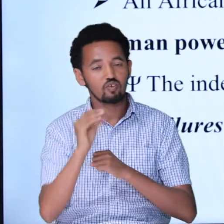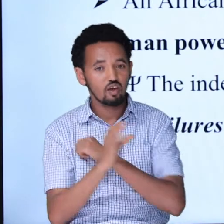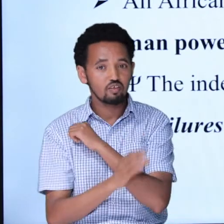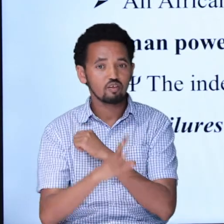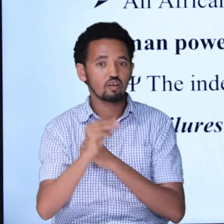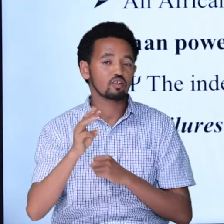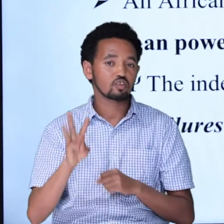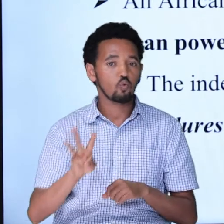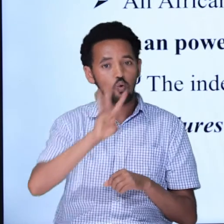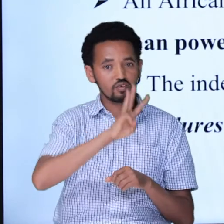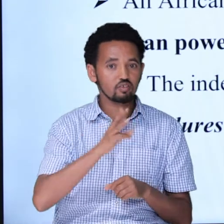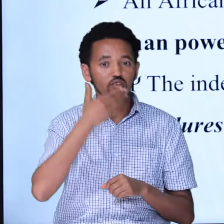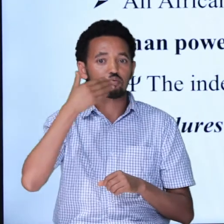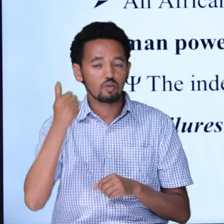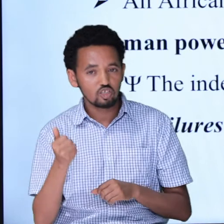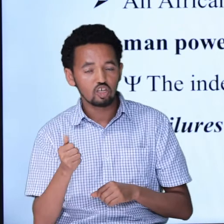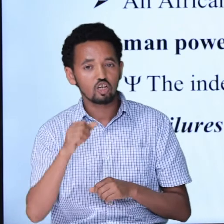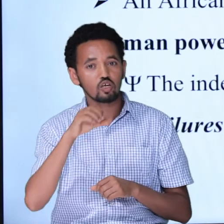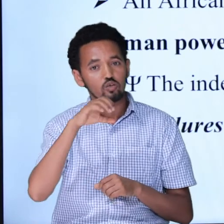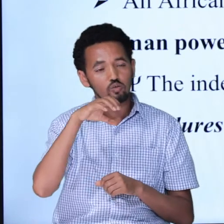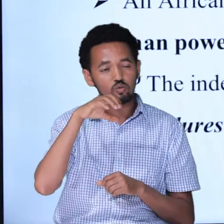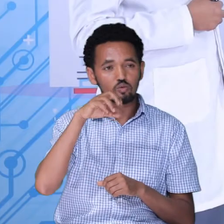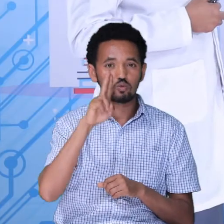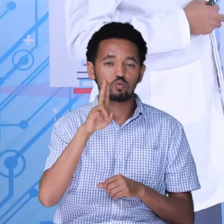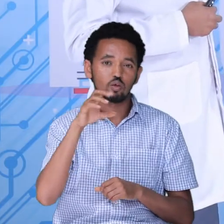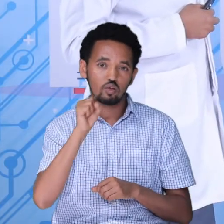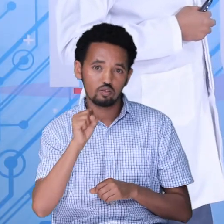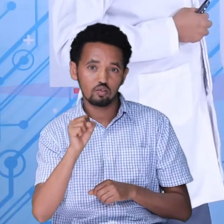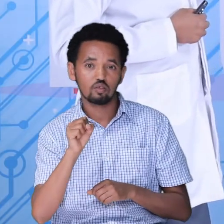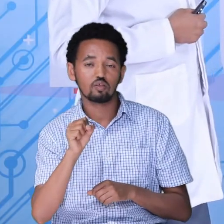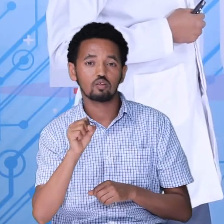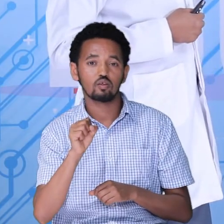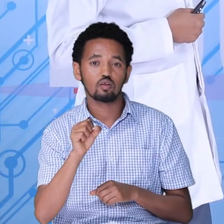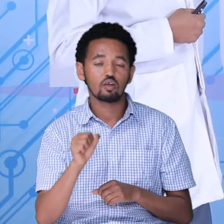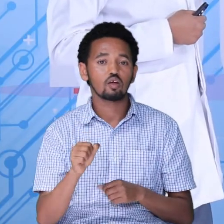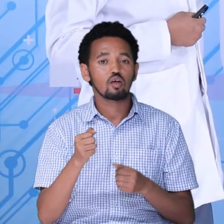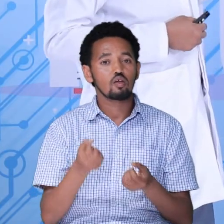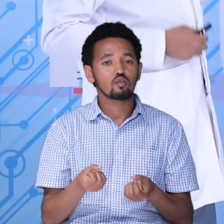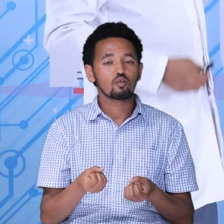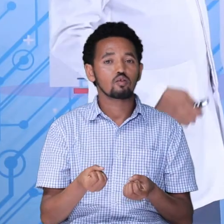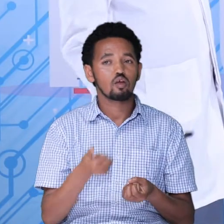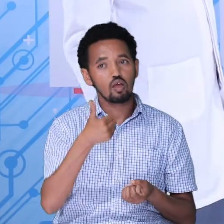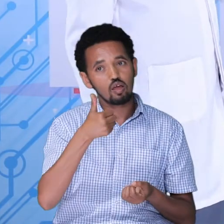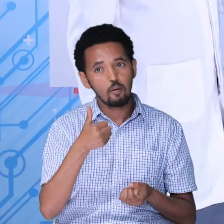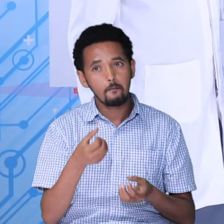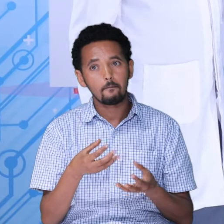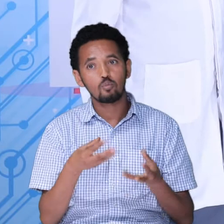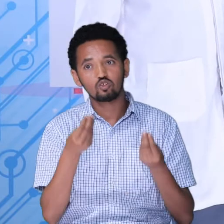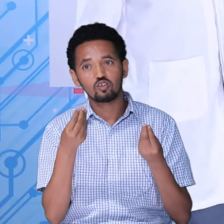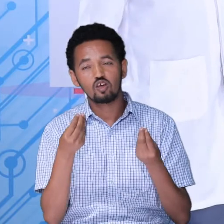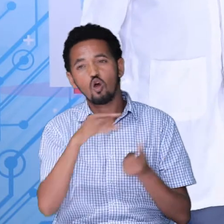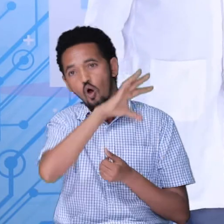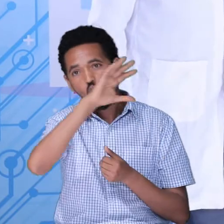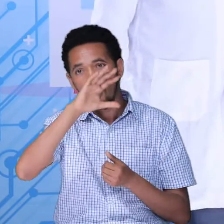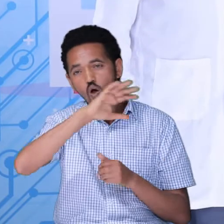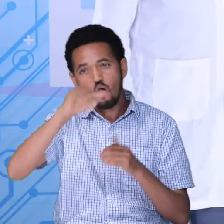and the Western, especially West and the European countries, aid most of the African states. All